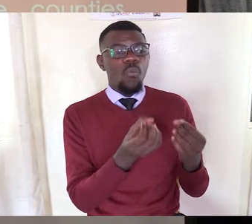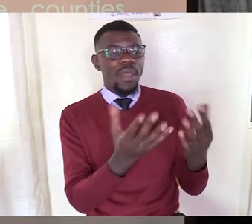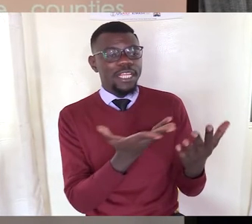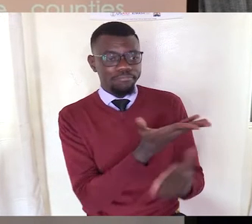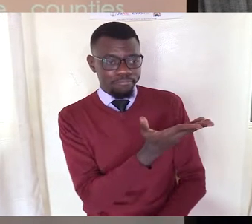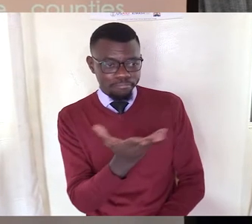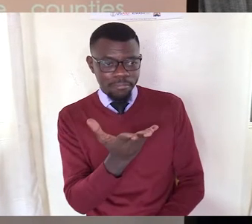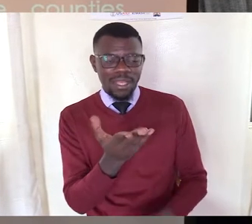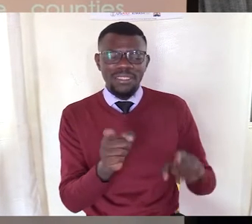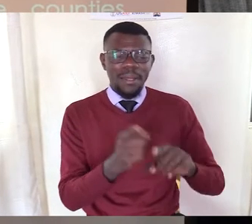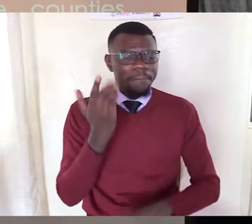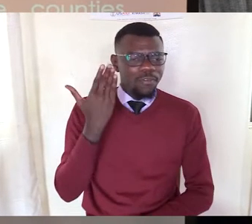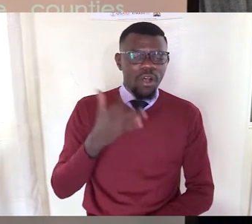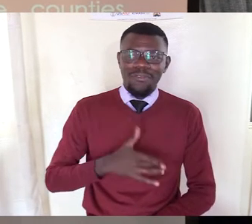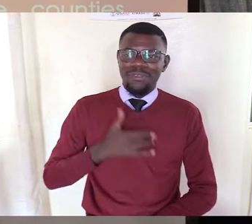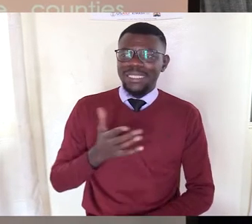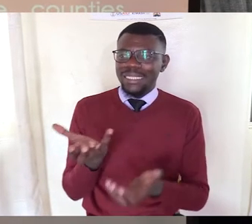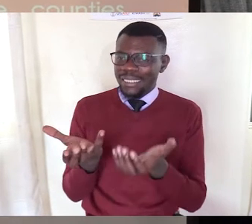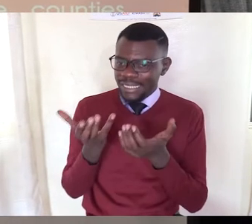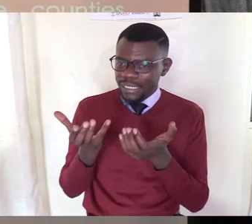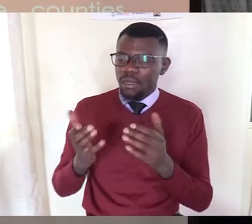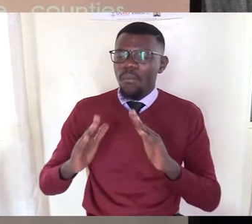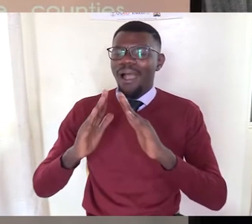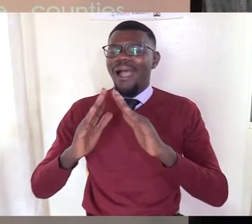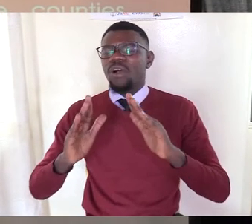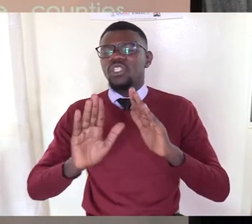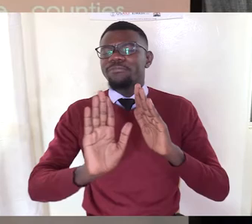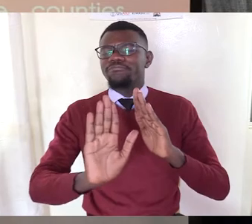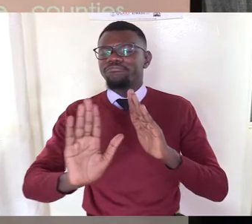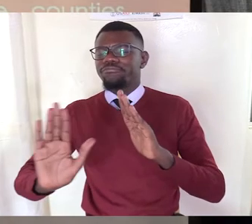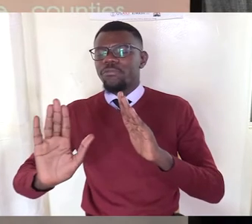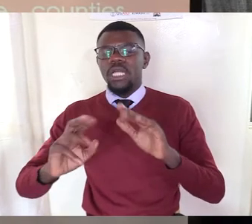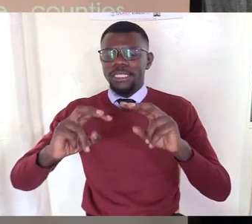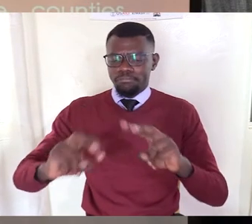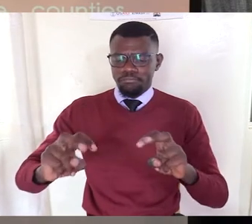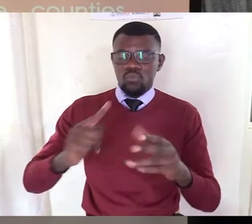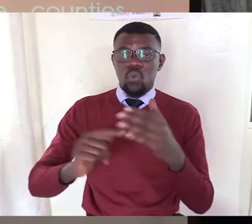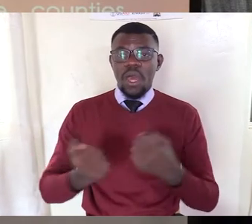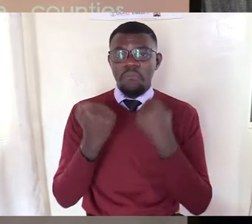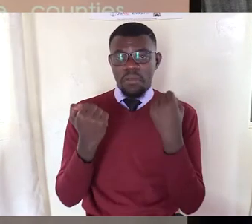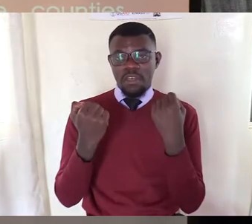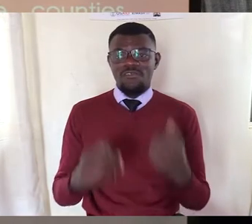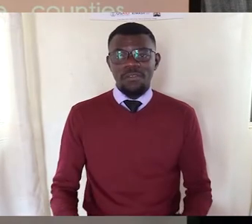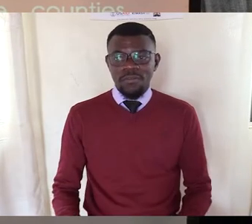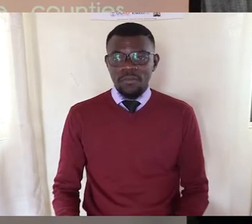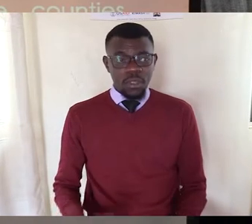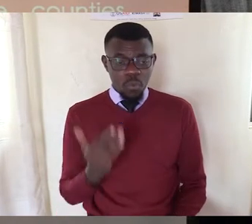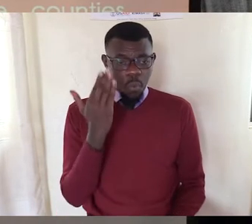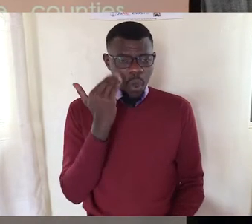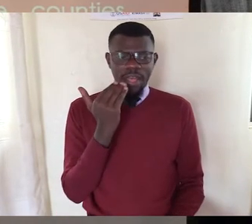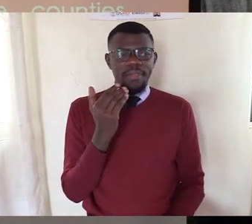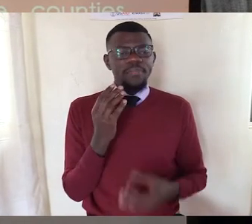was need for us to look at it from a household point of view. It is not enough to imagine that you